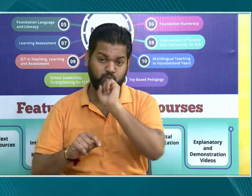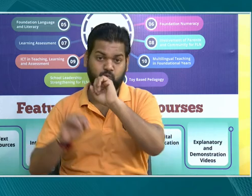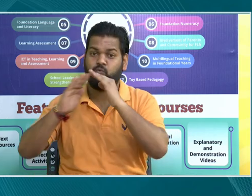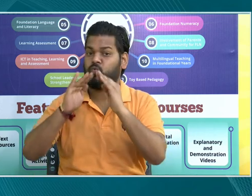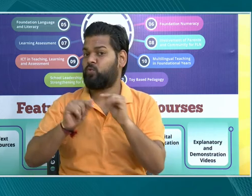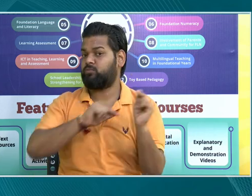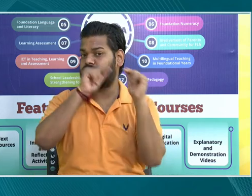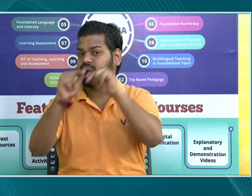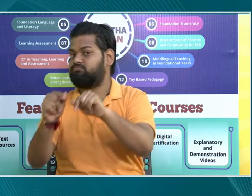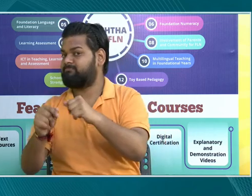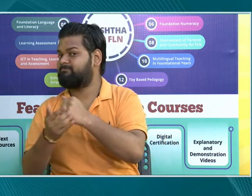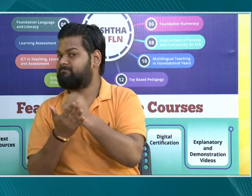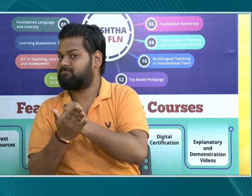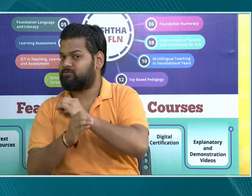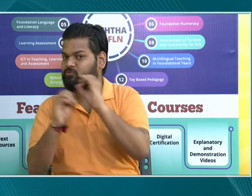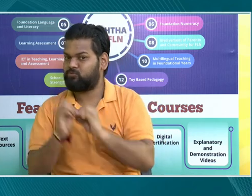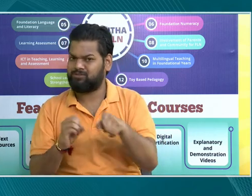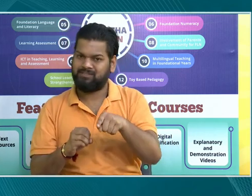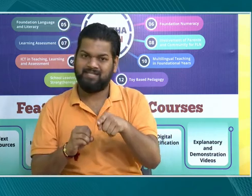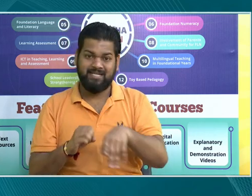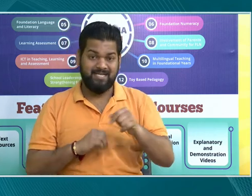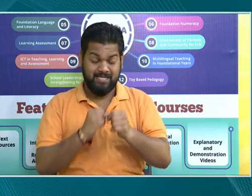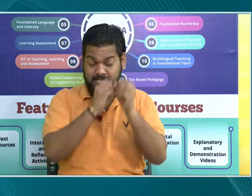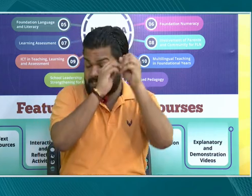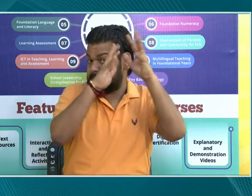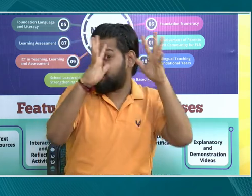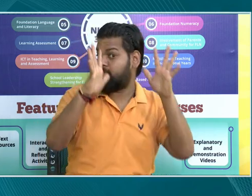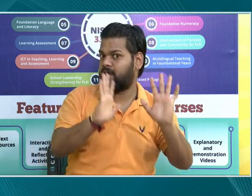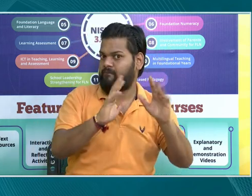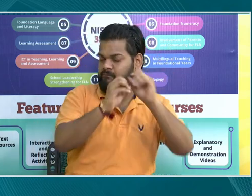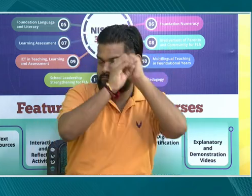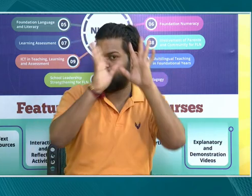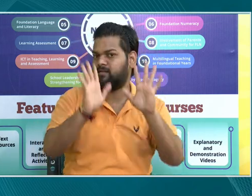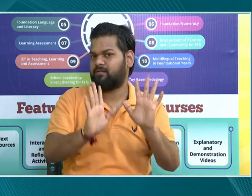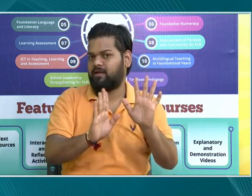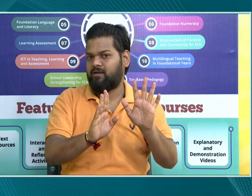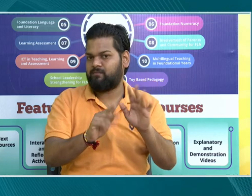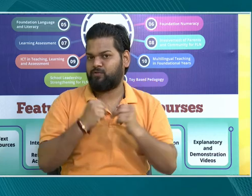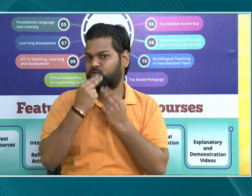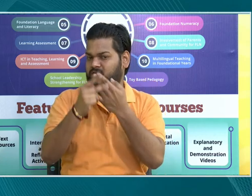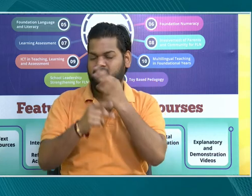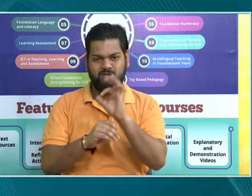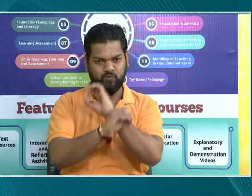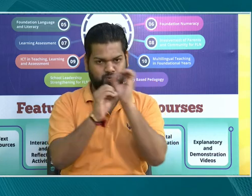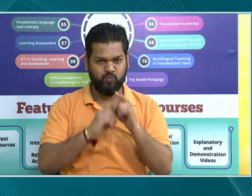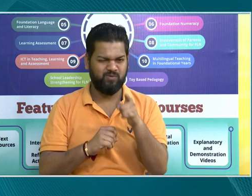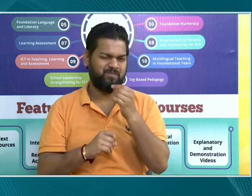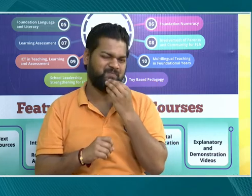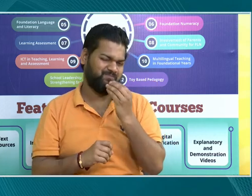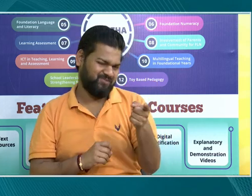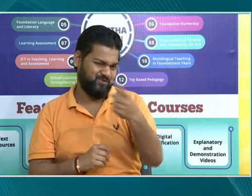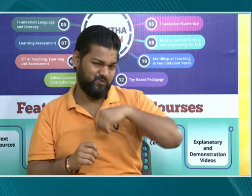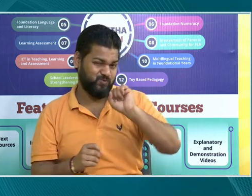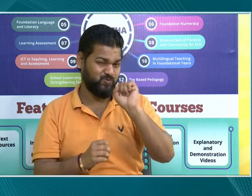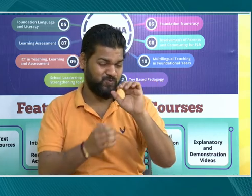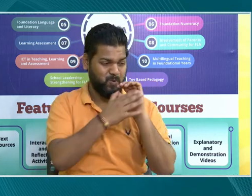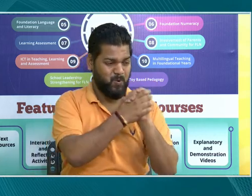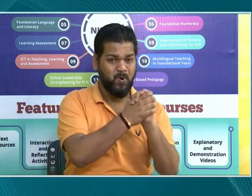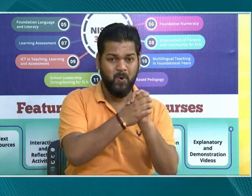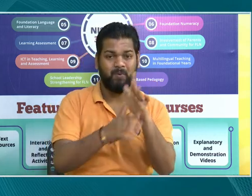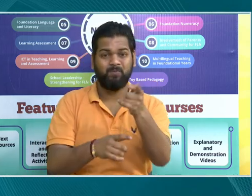know, this story is imaginary. Don't try to mix different things and try out on yourself or your friends. It can be very